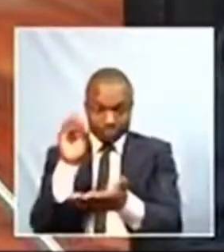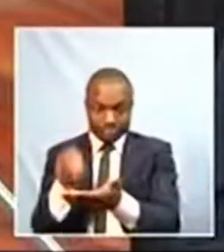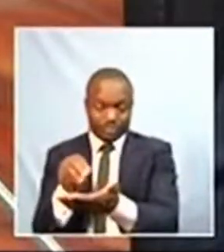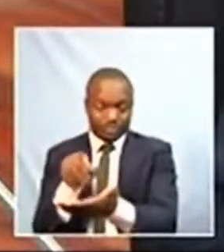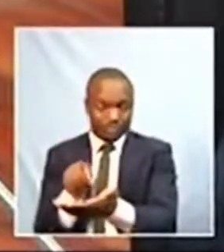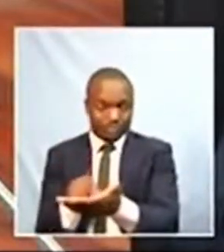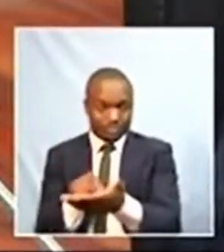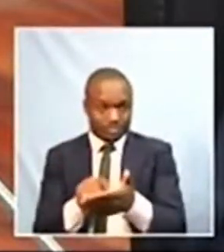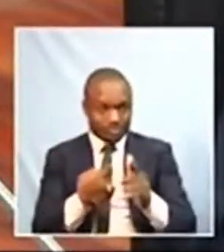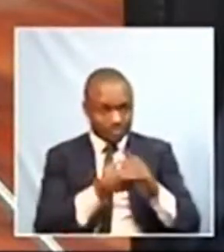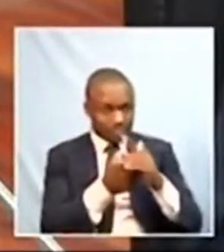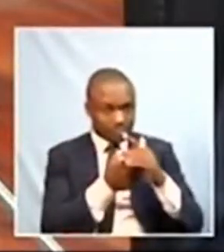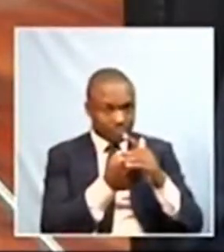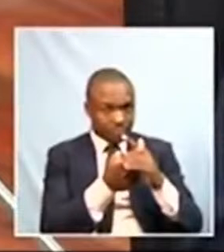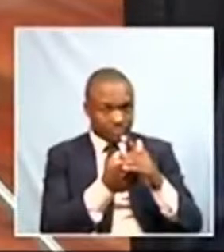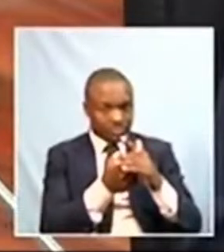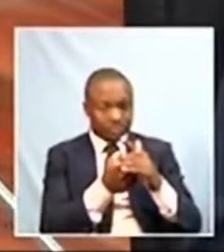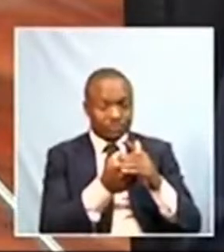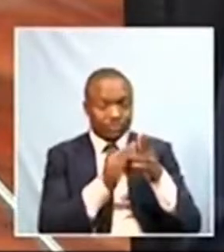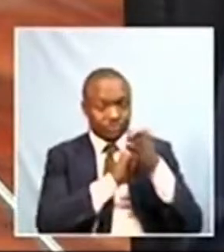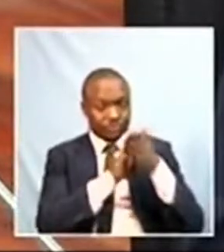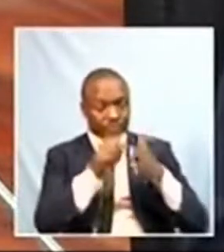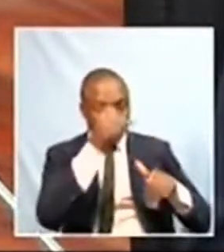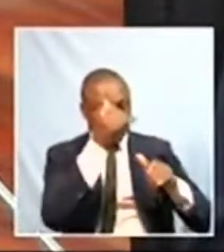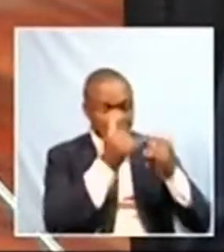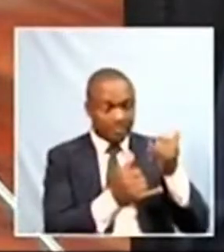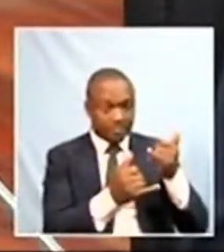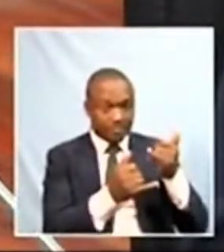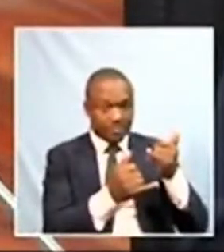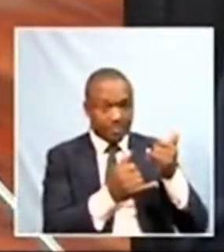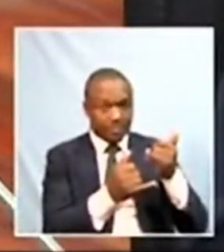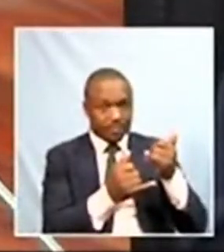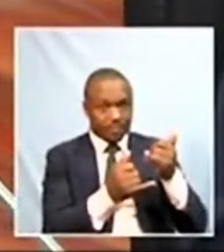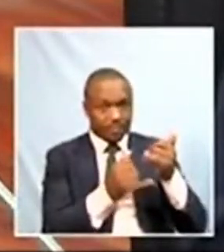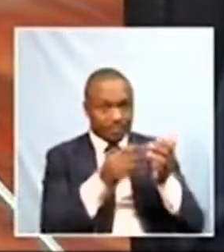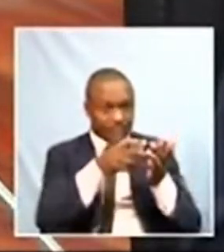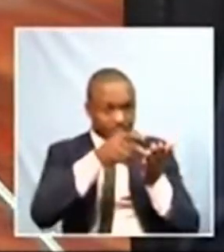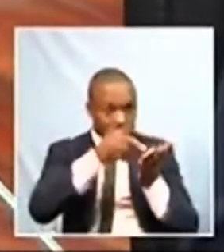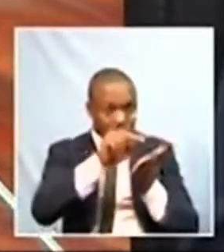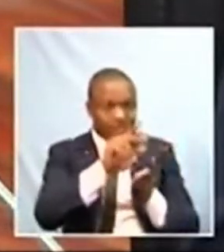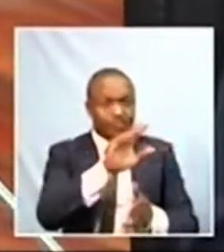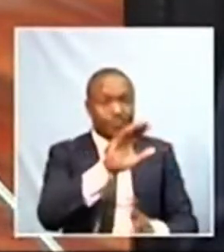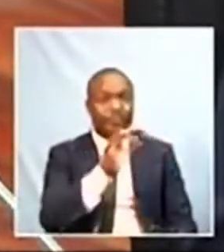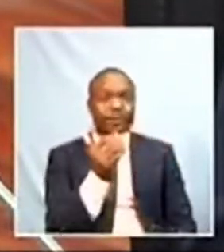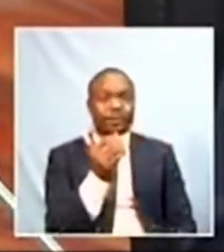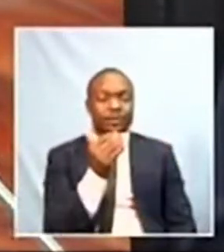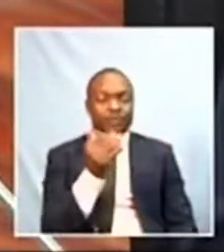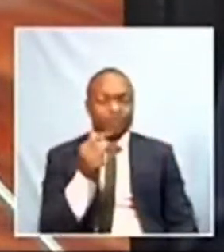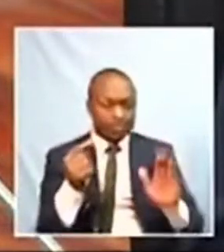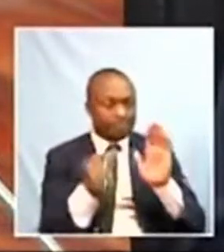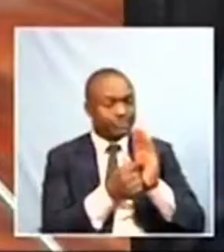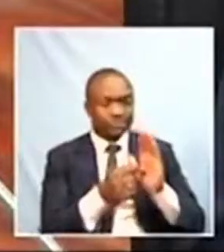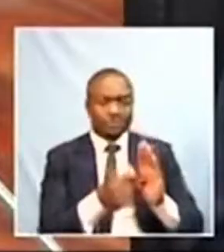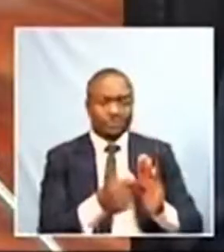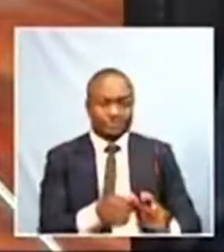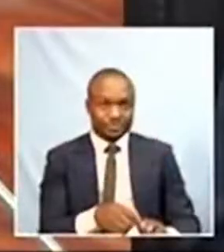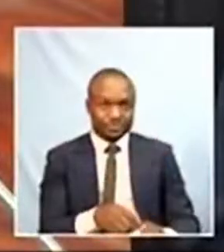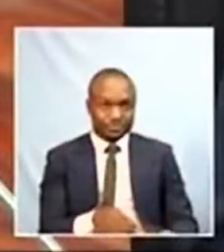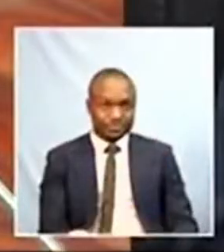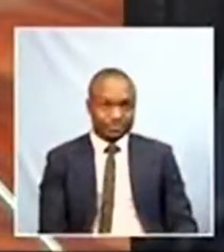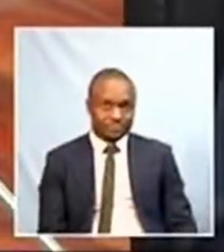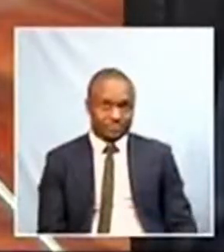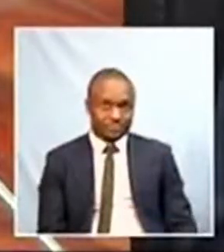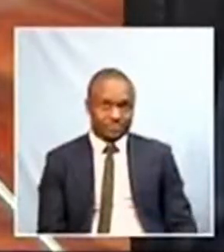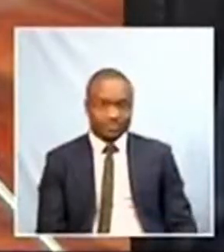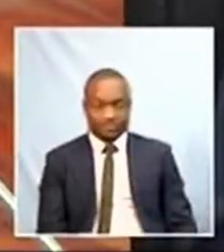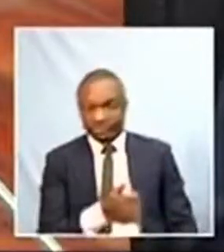We start from the sentence ends where there is back, paying back, full stop. Okay. The rest of the content we move